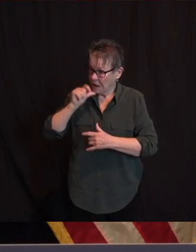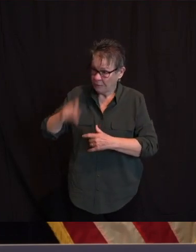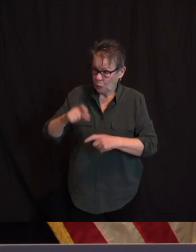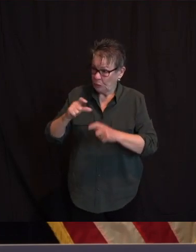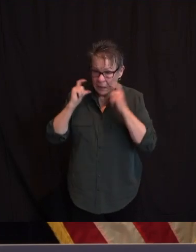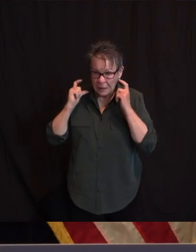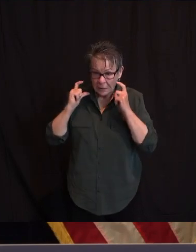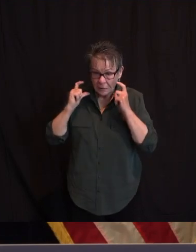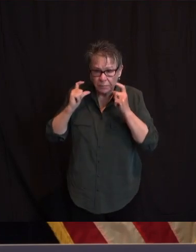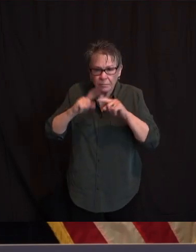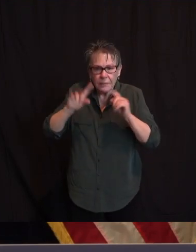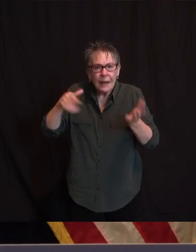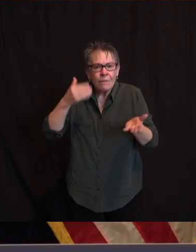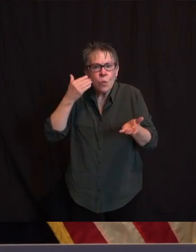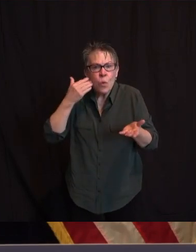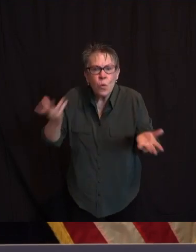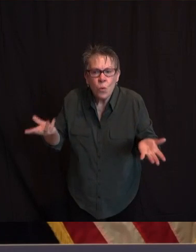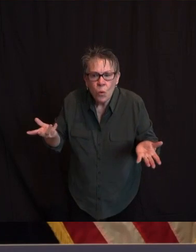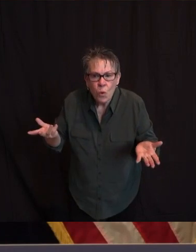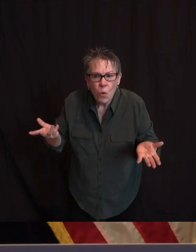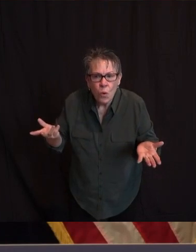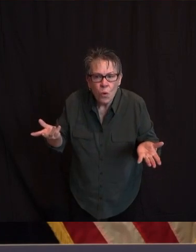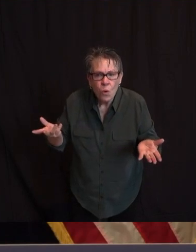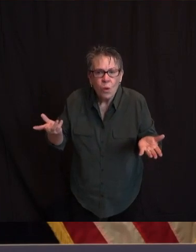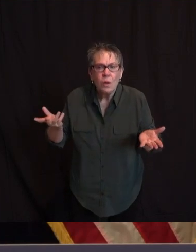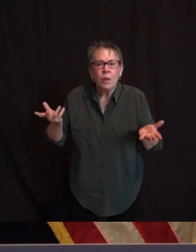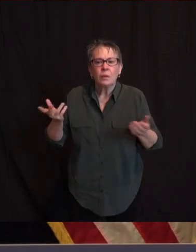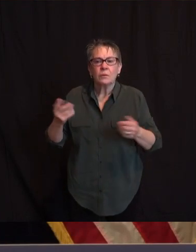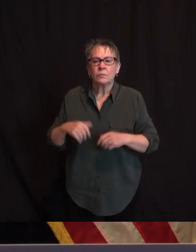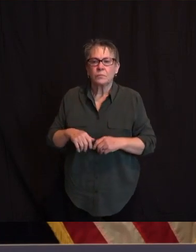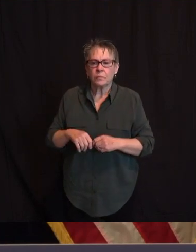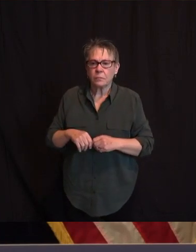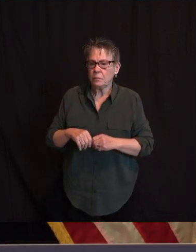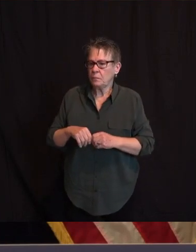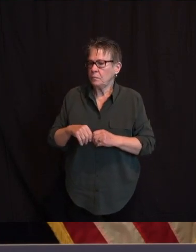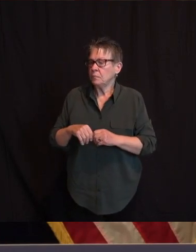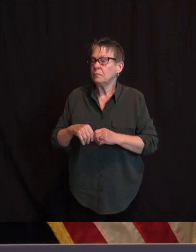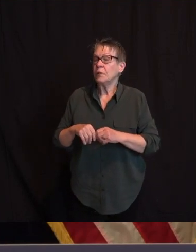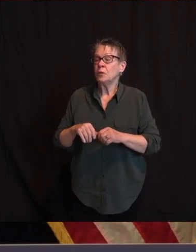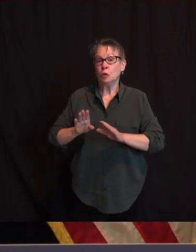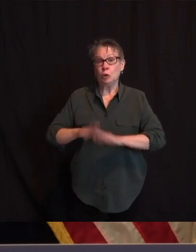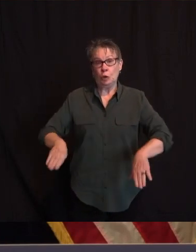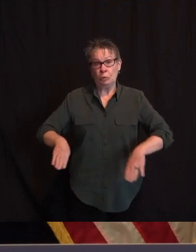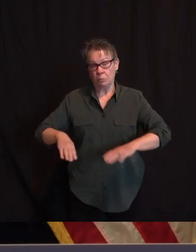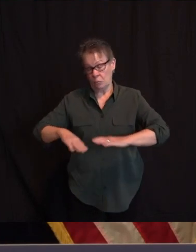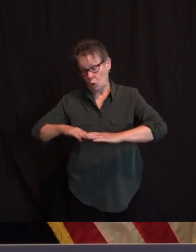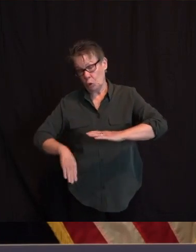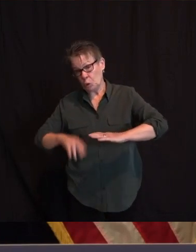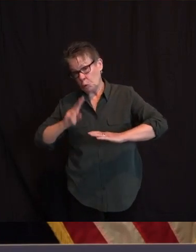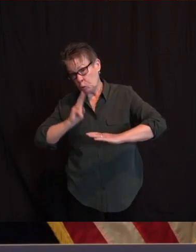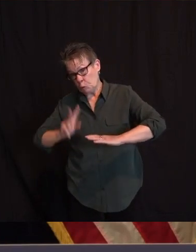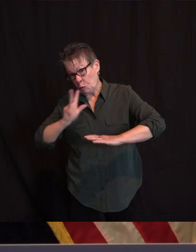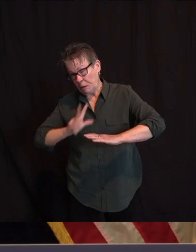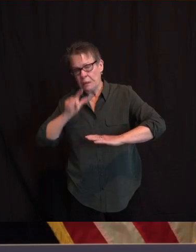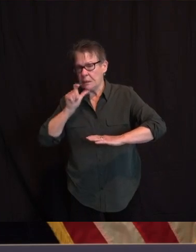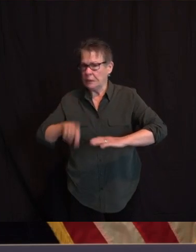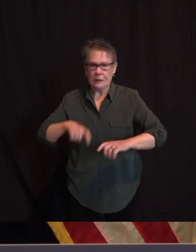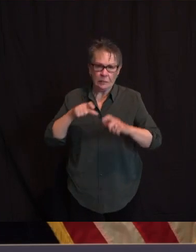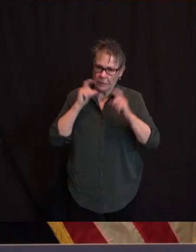answer is how to handle customers who need access but refuse to wear for whatever reason.